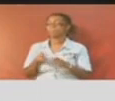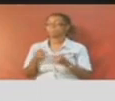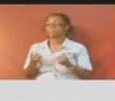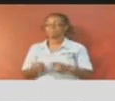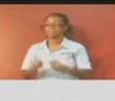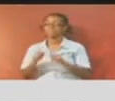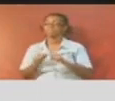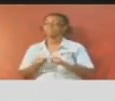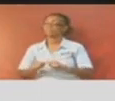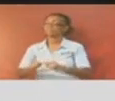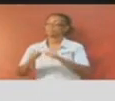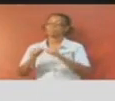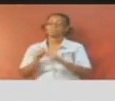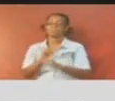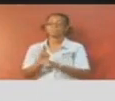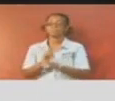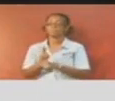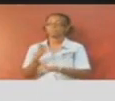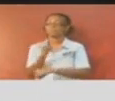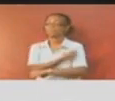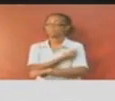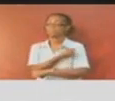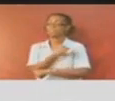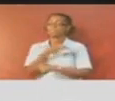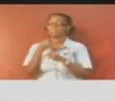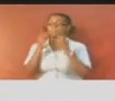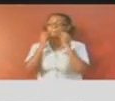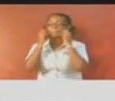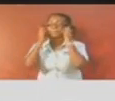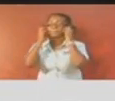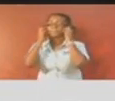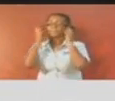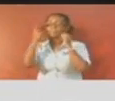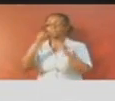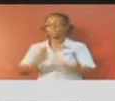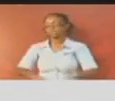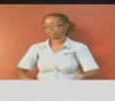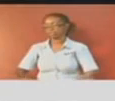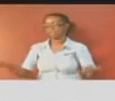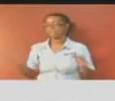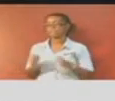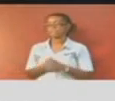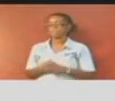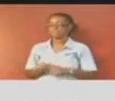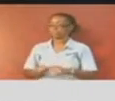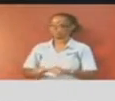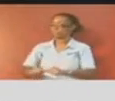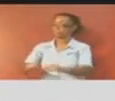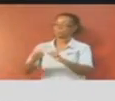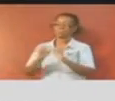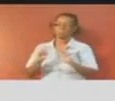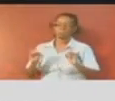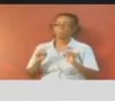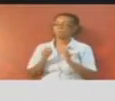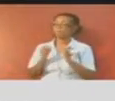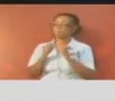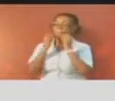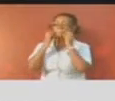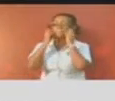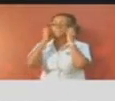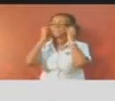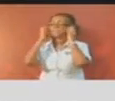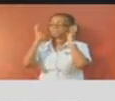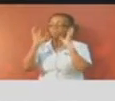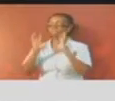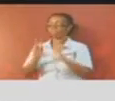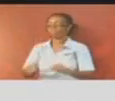vaccine in our expanded program of immunization program. Just to stay on this slide for a little bit and picture what is happening in the